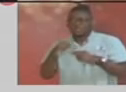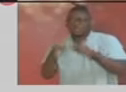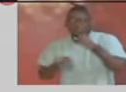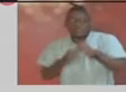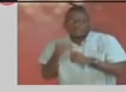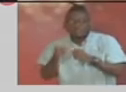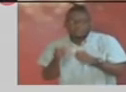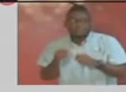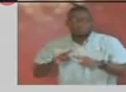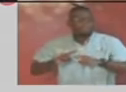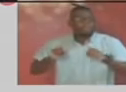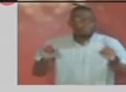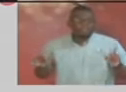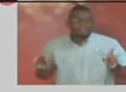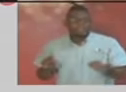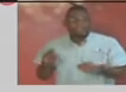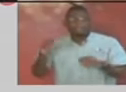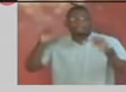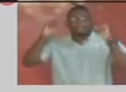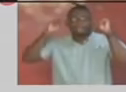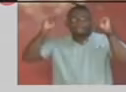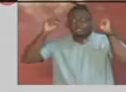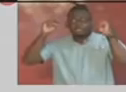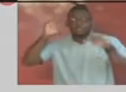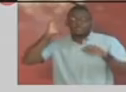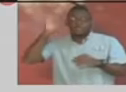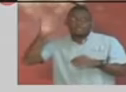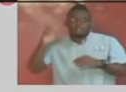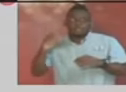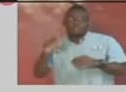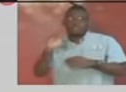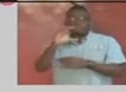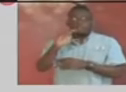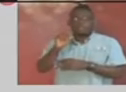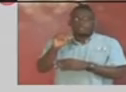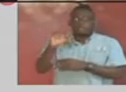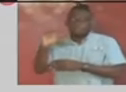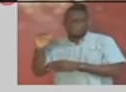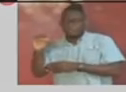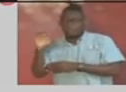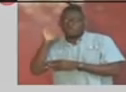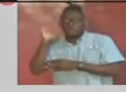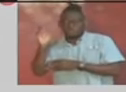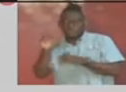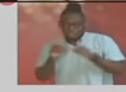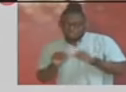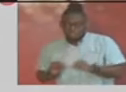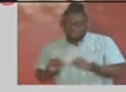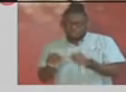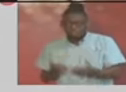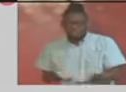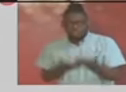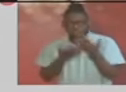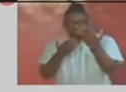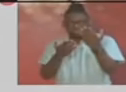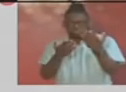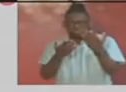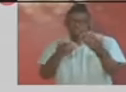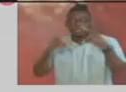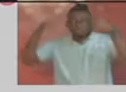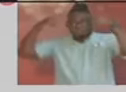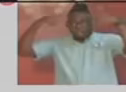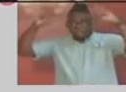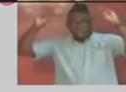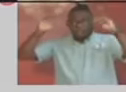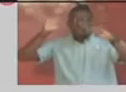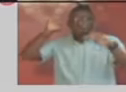make the recommendations as need be. But ultimately, the Minister of Health and the Honourable Prime Minister would make those decisions as it relates to